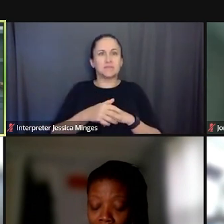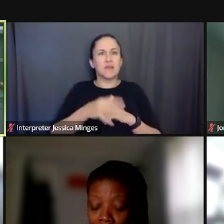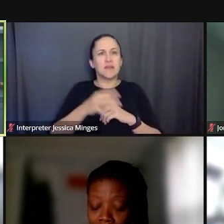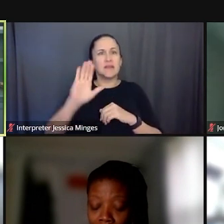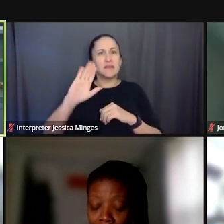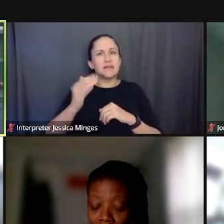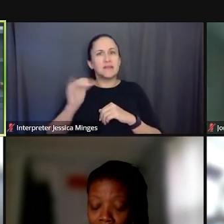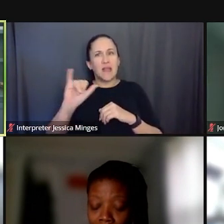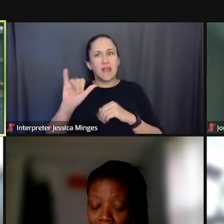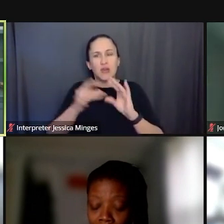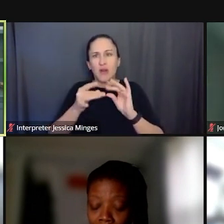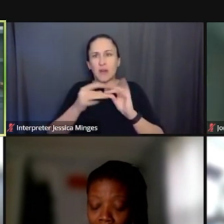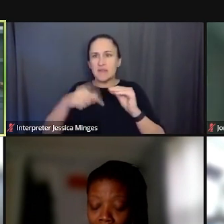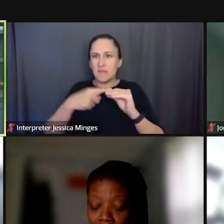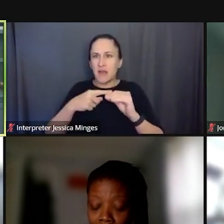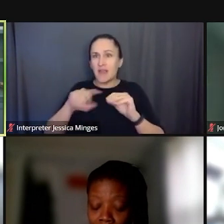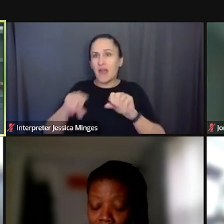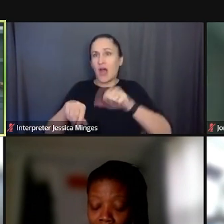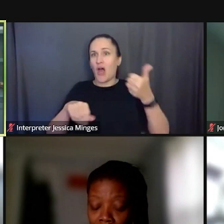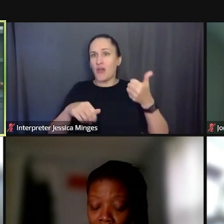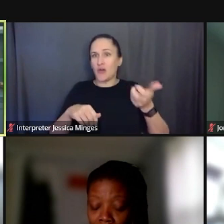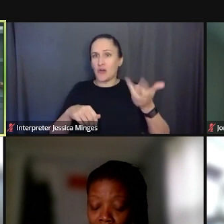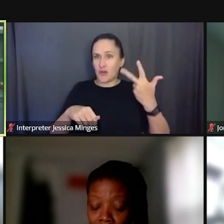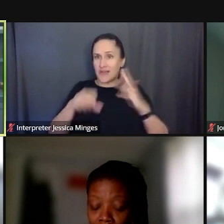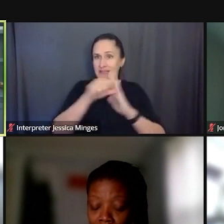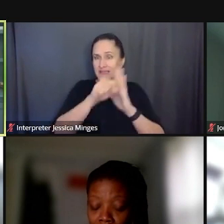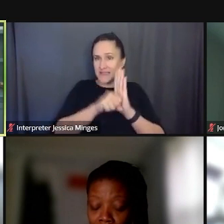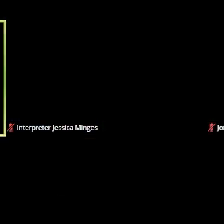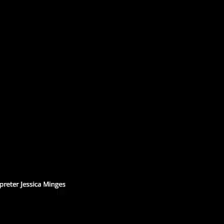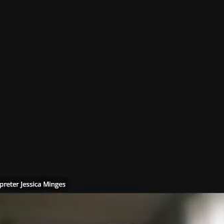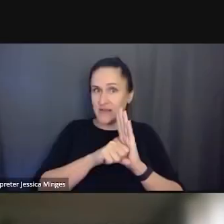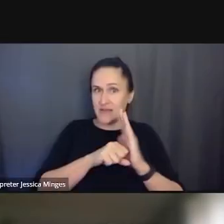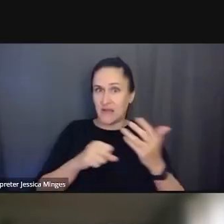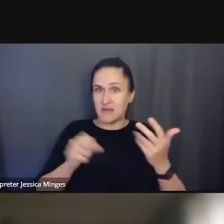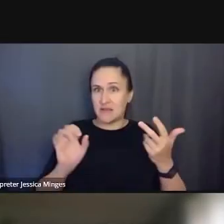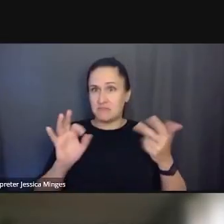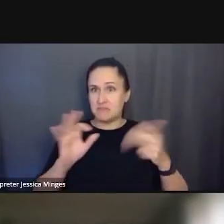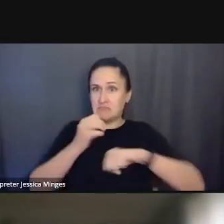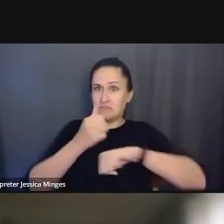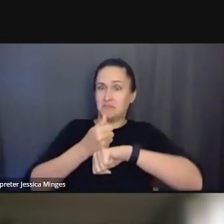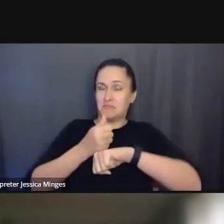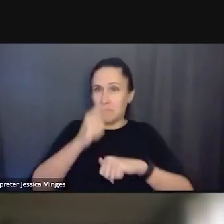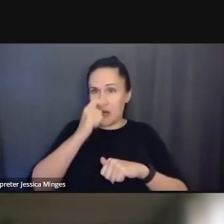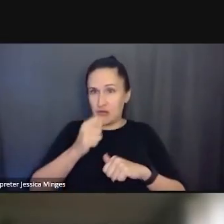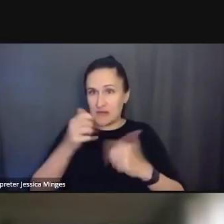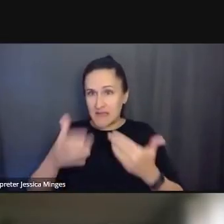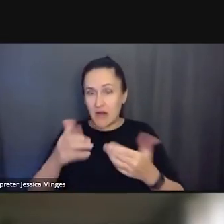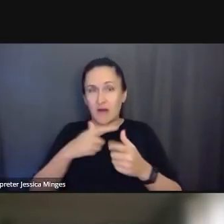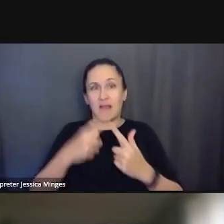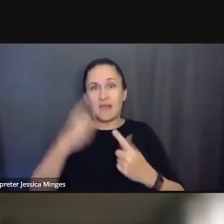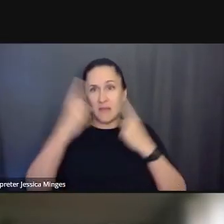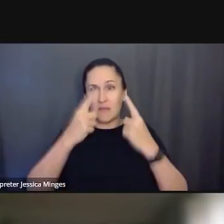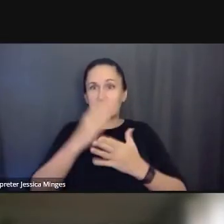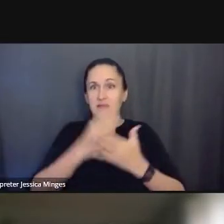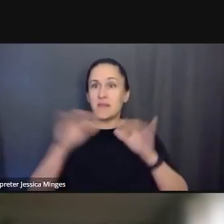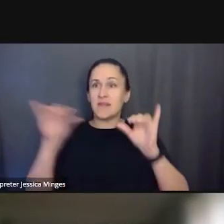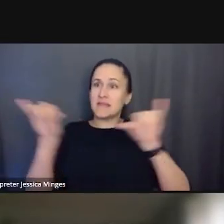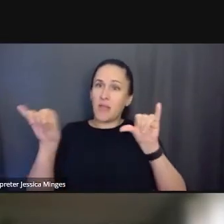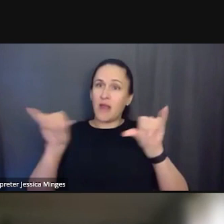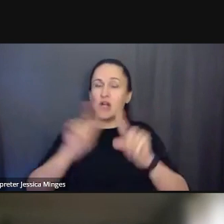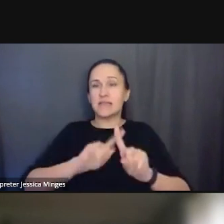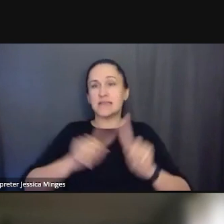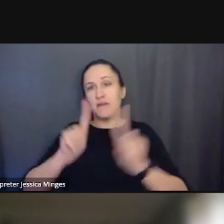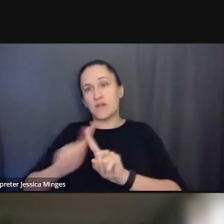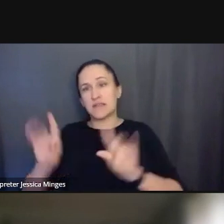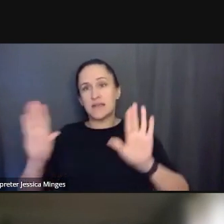your comments about the other 3 states you're studying piqued some interest there, and kind of thinking about some of the similarities and differences,